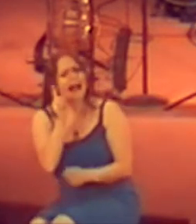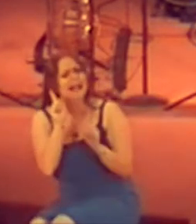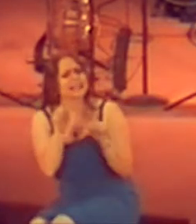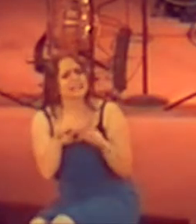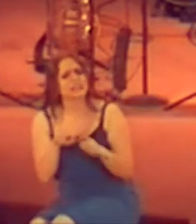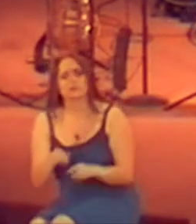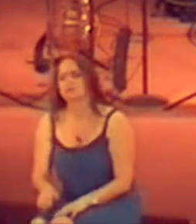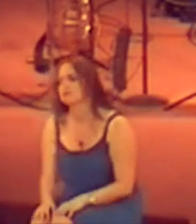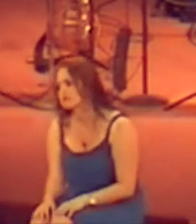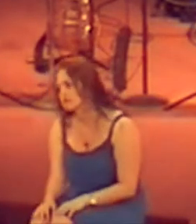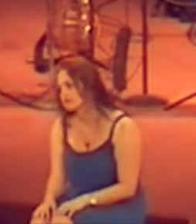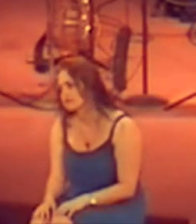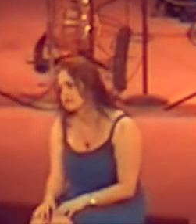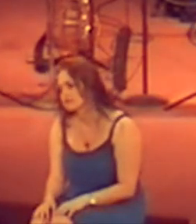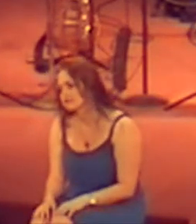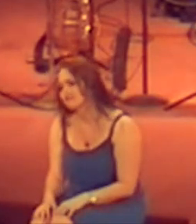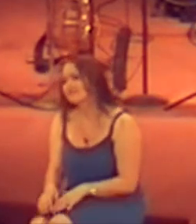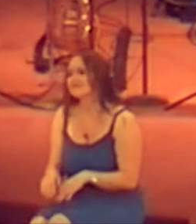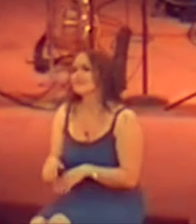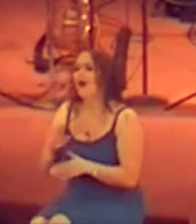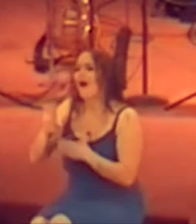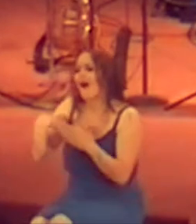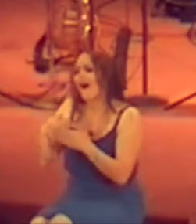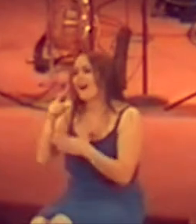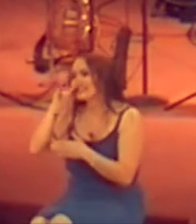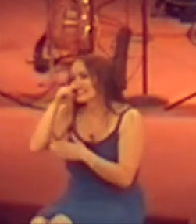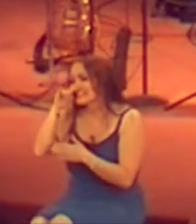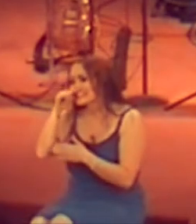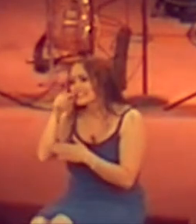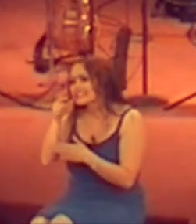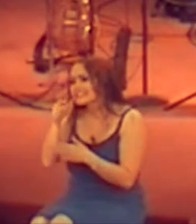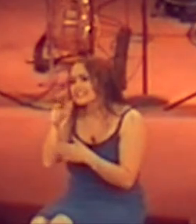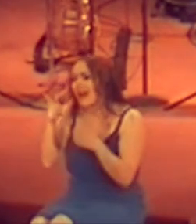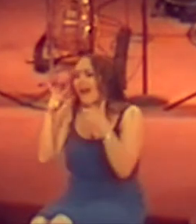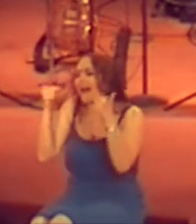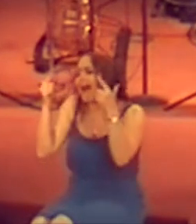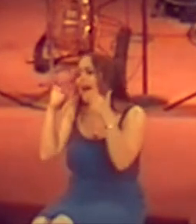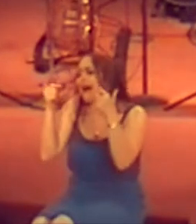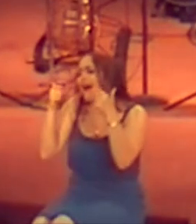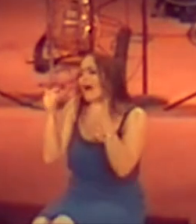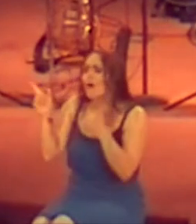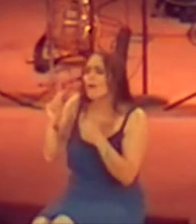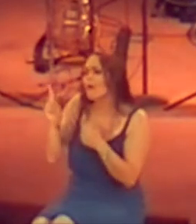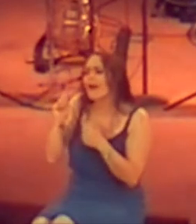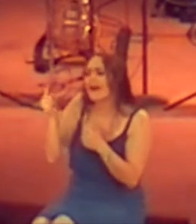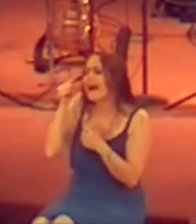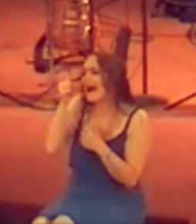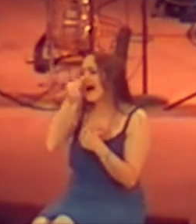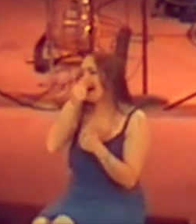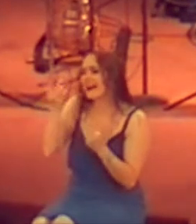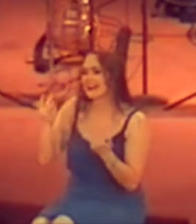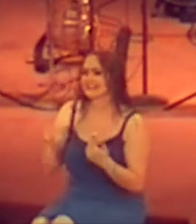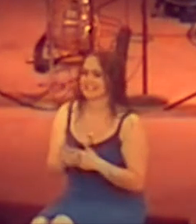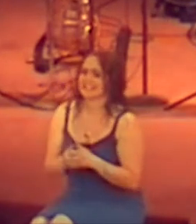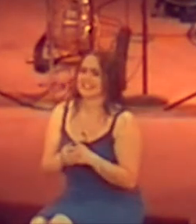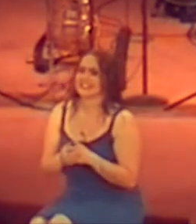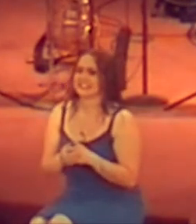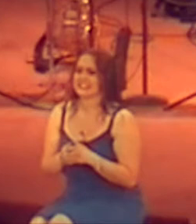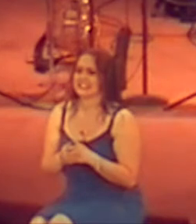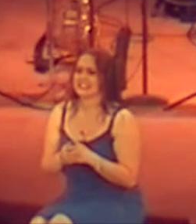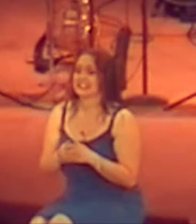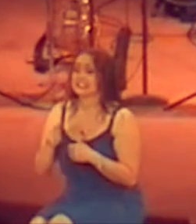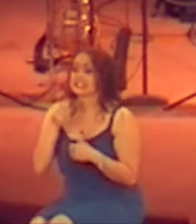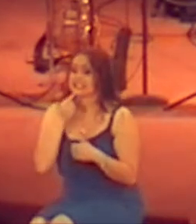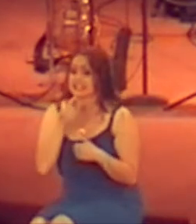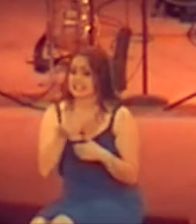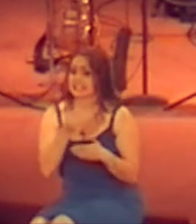he did it. And all the kids in the line, they're laughing at me. They're like, where'd your eyes go, Kyle? Where is it? And Devin, he took it a step further.